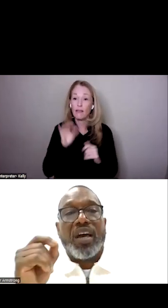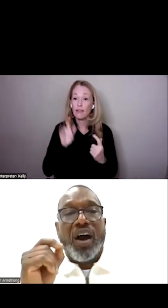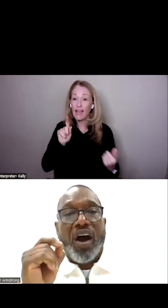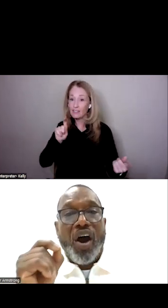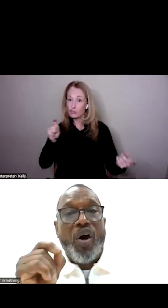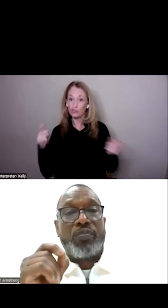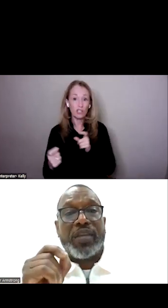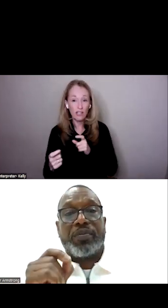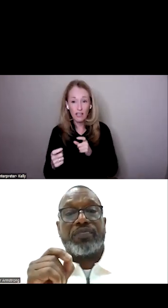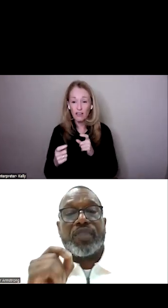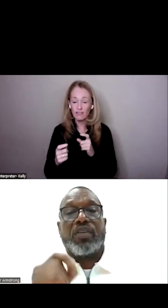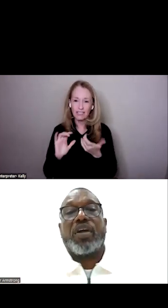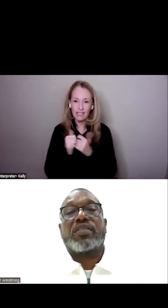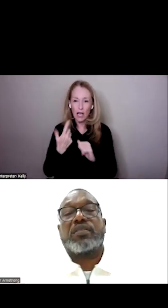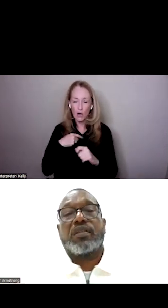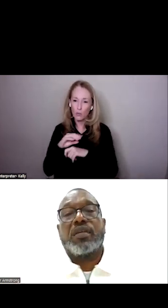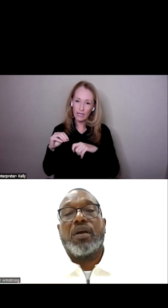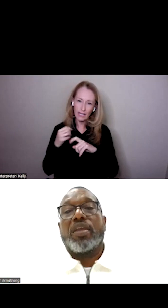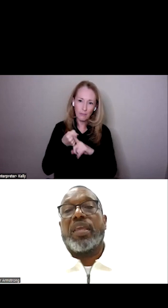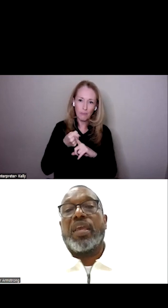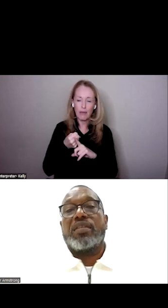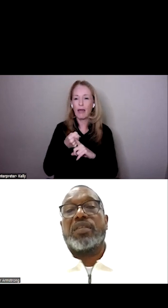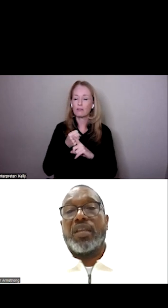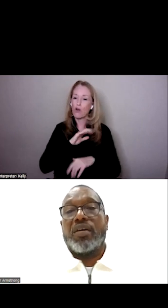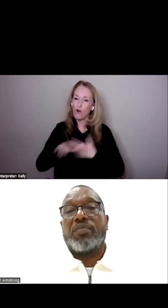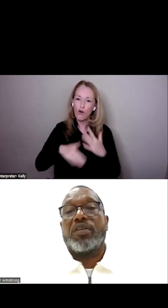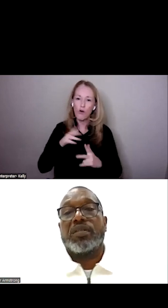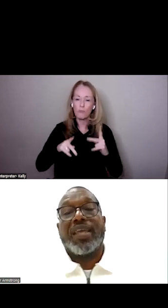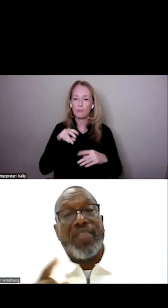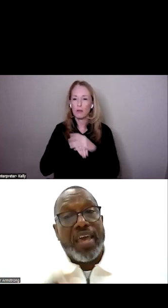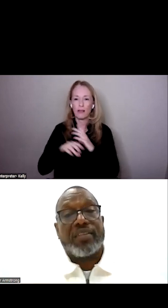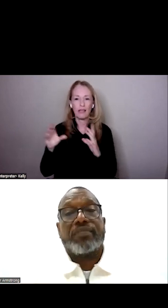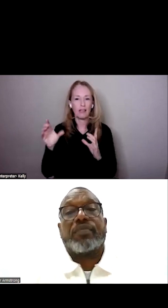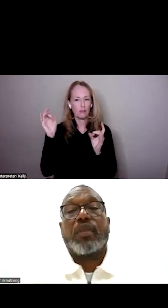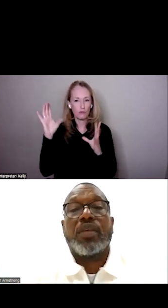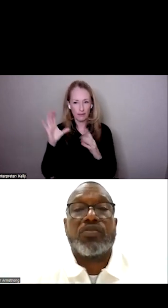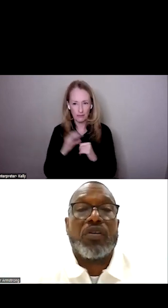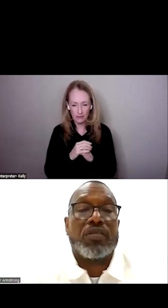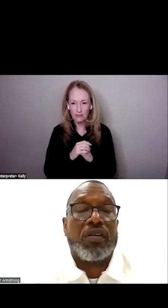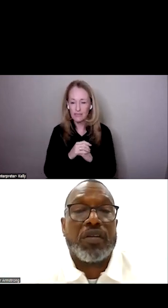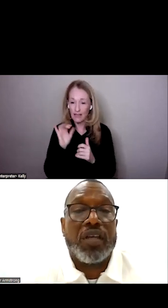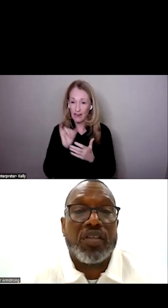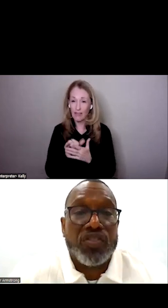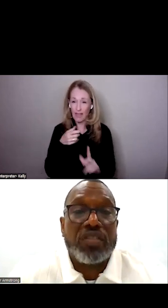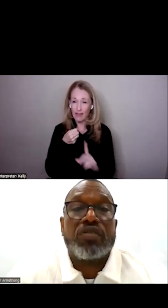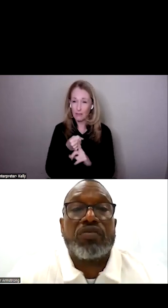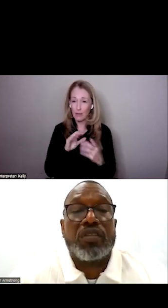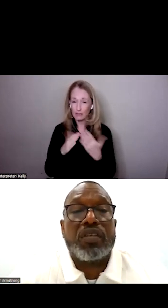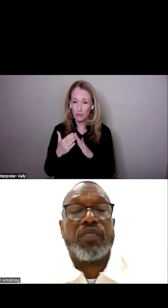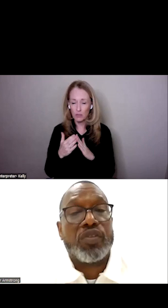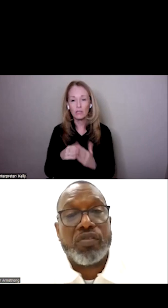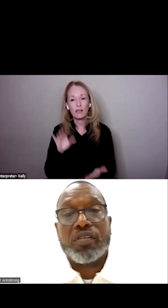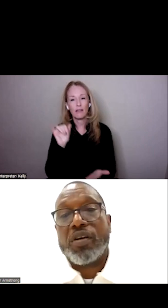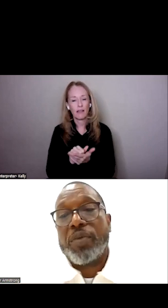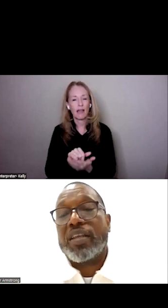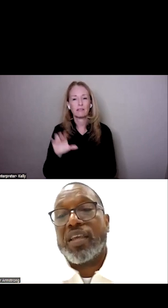crisis, all people in crisis, are engaged in our communities. And that is Strong Talk. Stay tuned